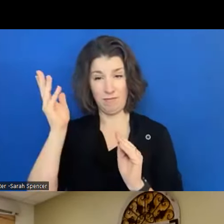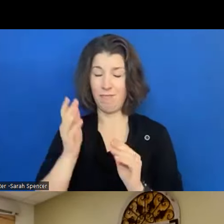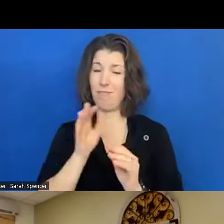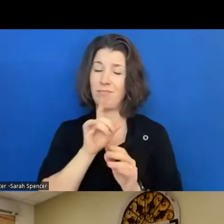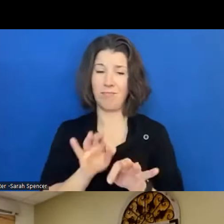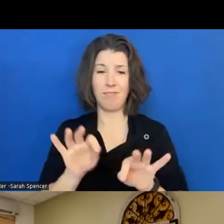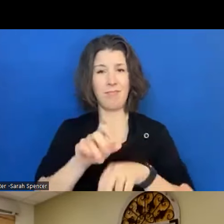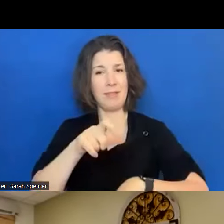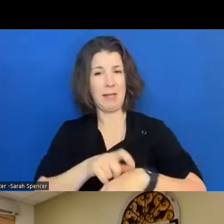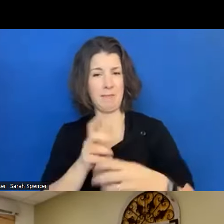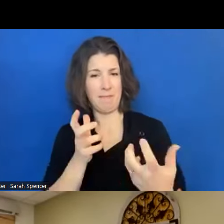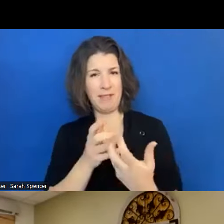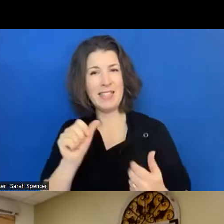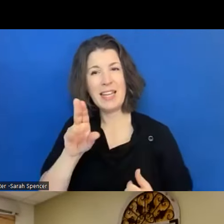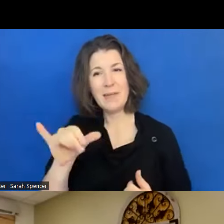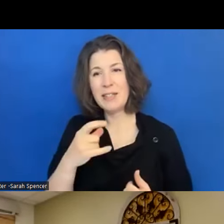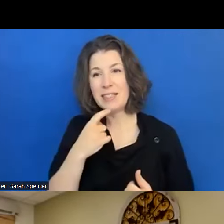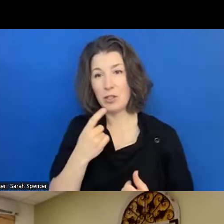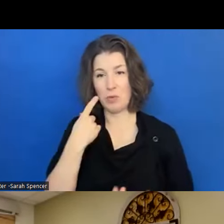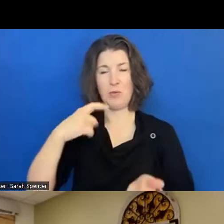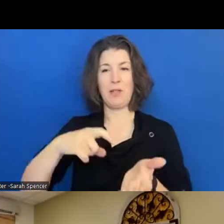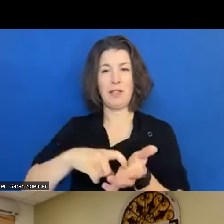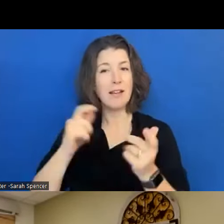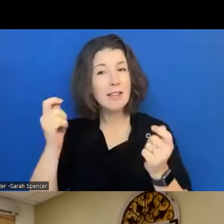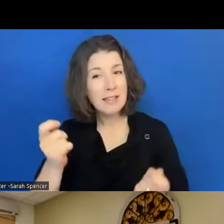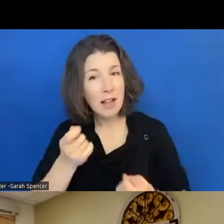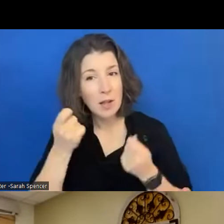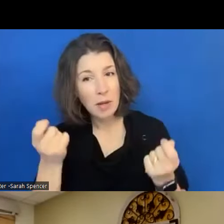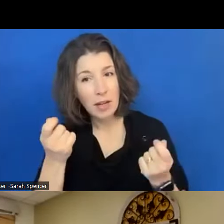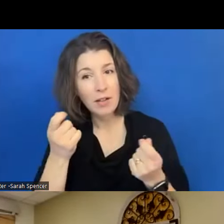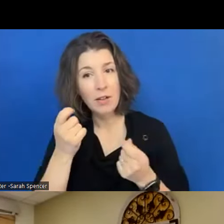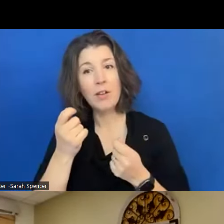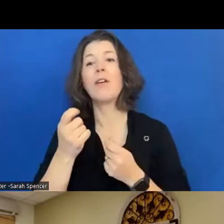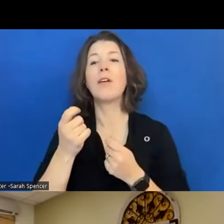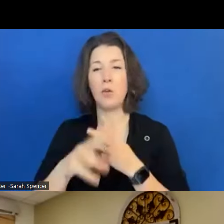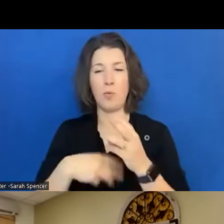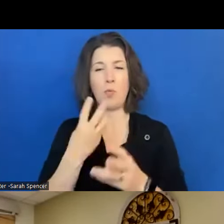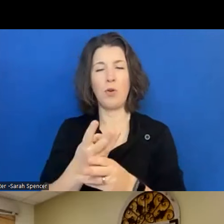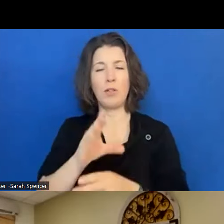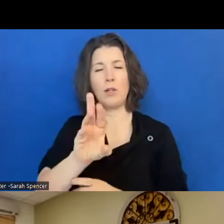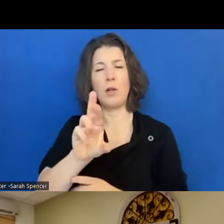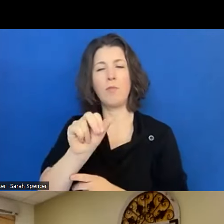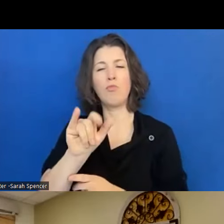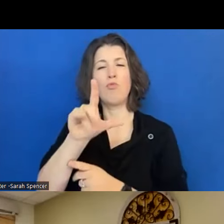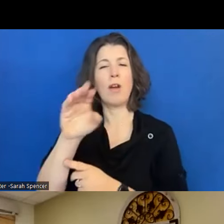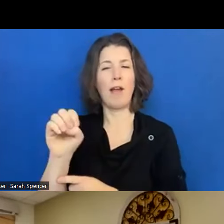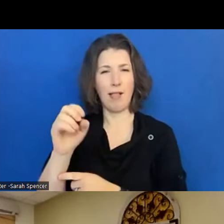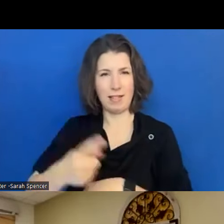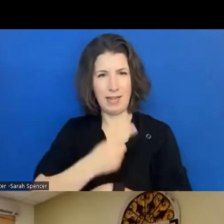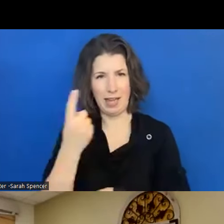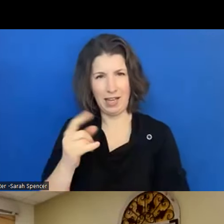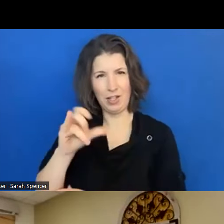Amy said earlier, as we recognize and celebrate the World Braille Day, which is on January